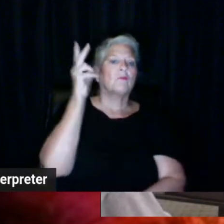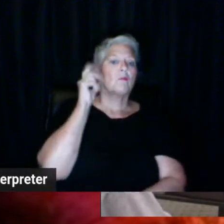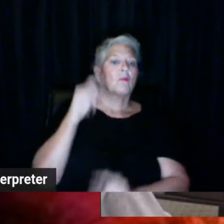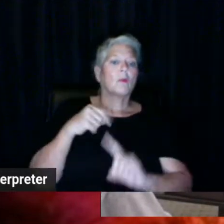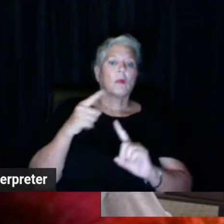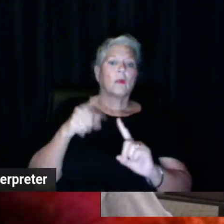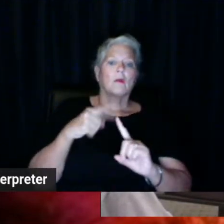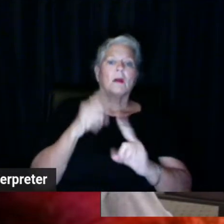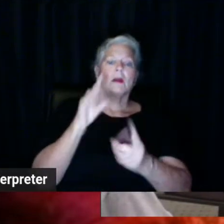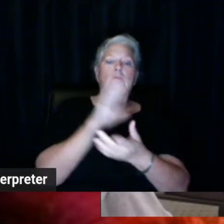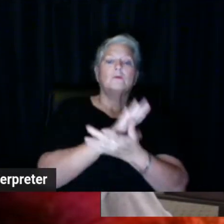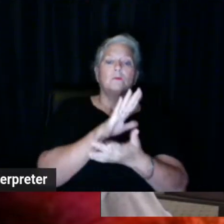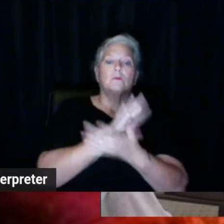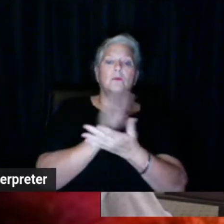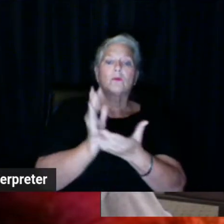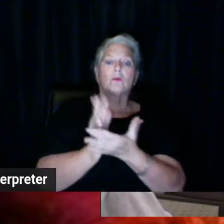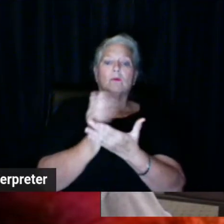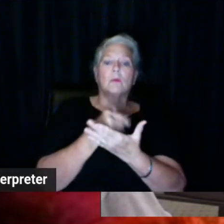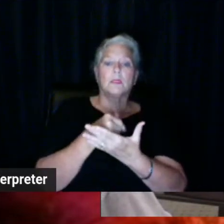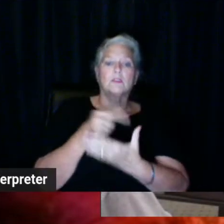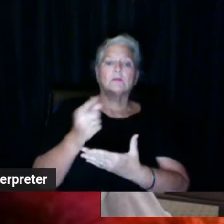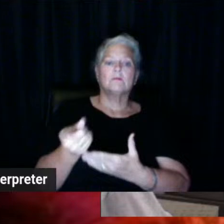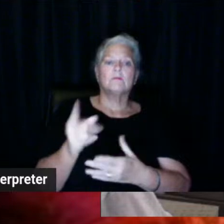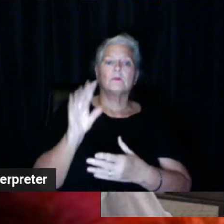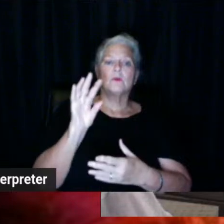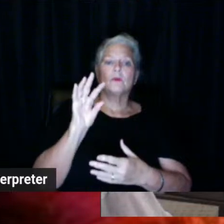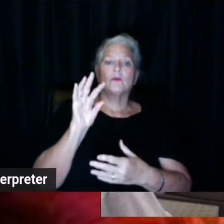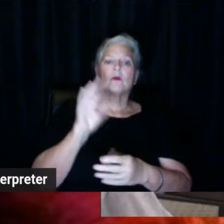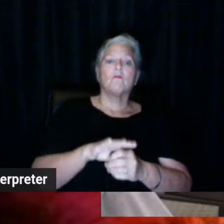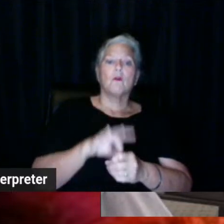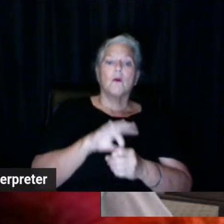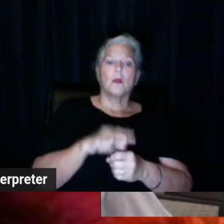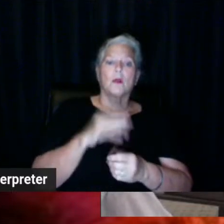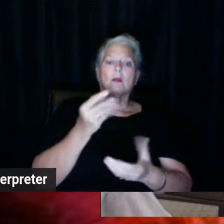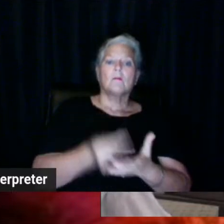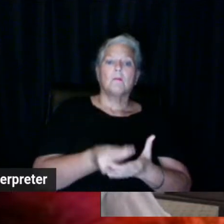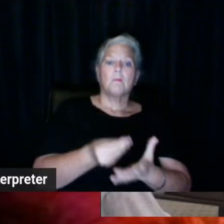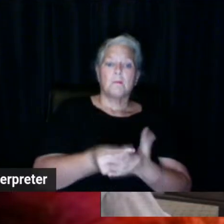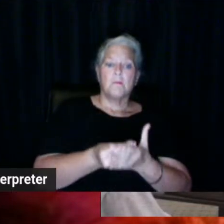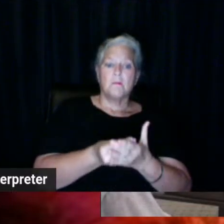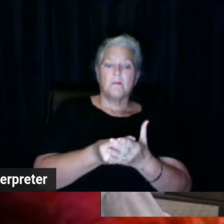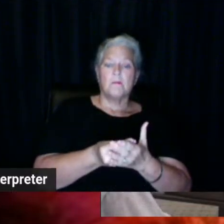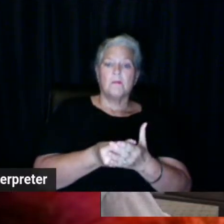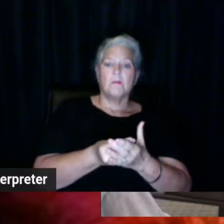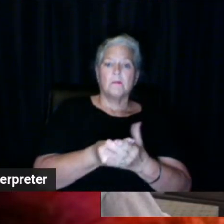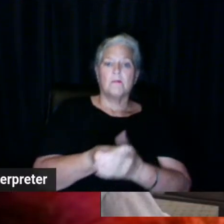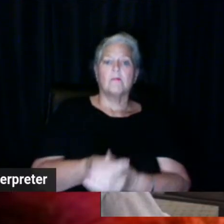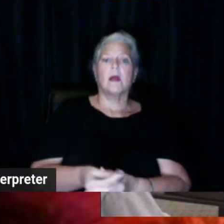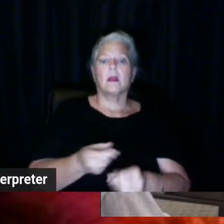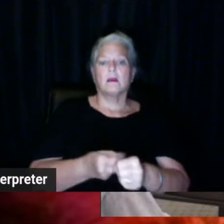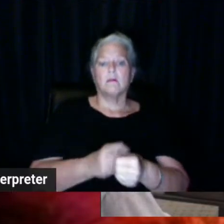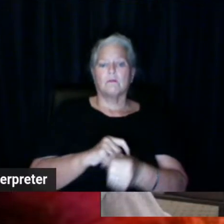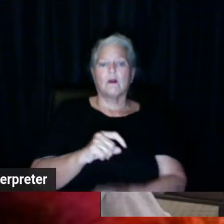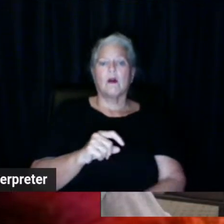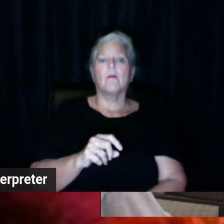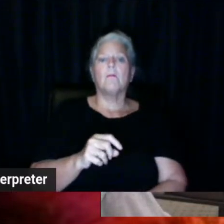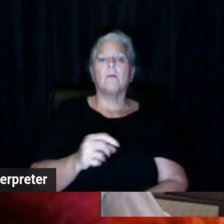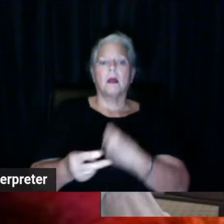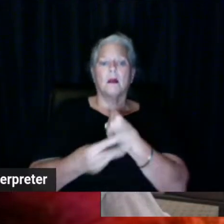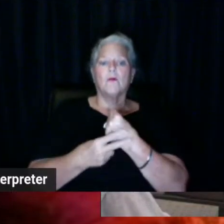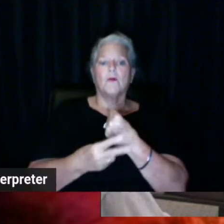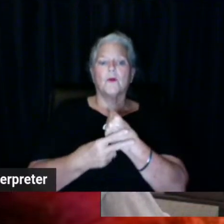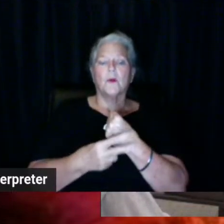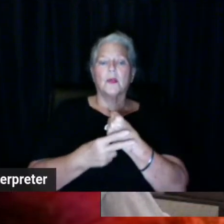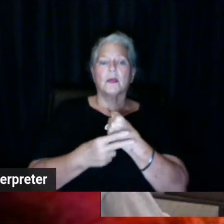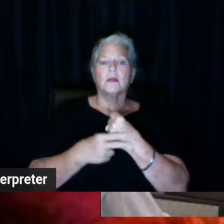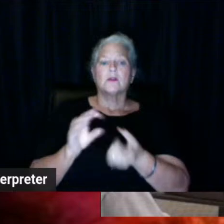budget, where you had voted funds from the sped reserve account. And we had also mentioned that we would likely